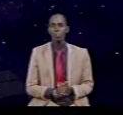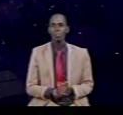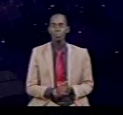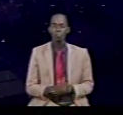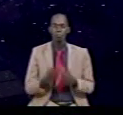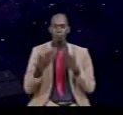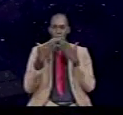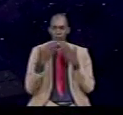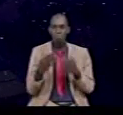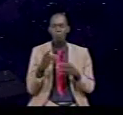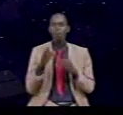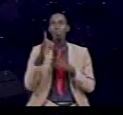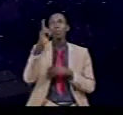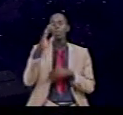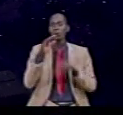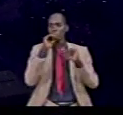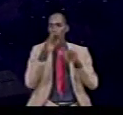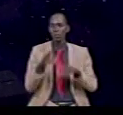Thank you. God bless you.